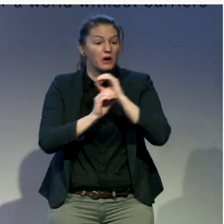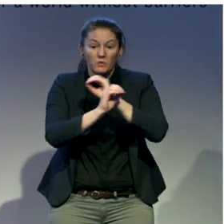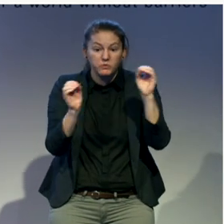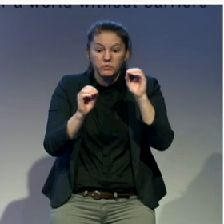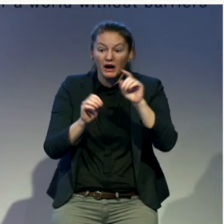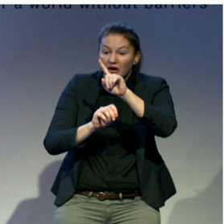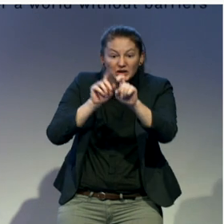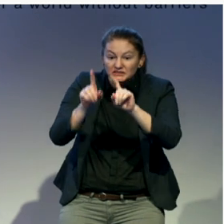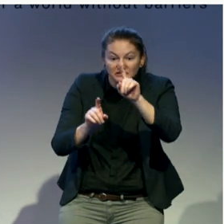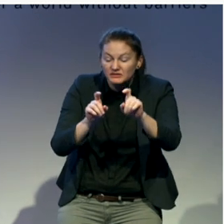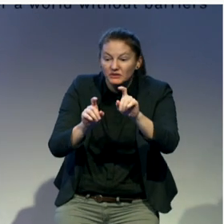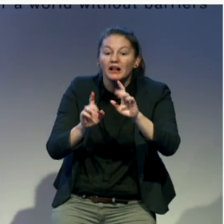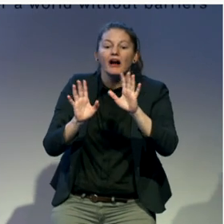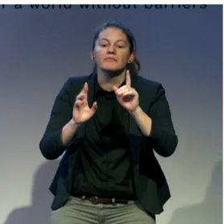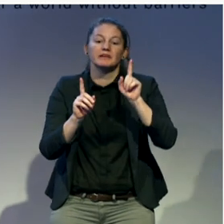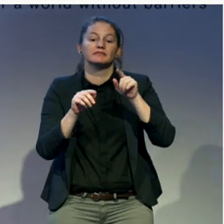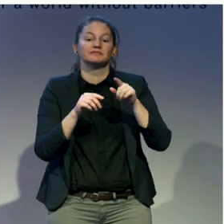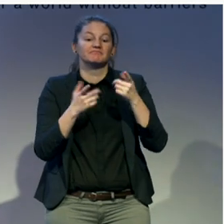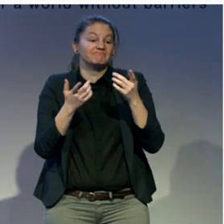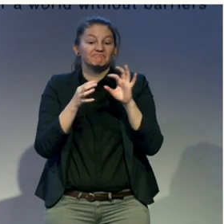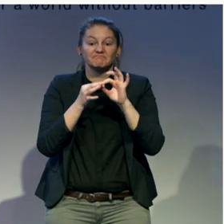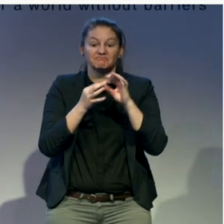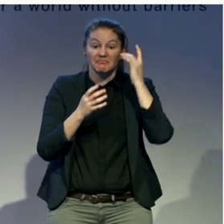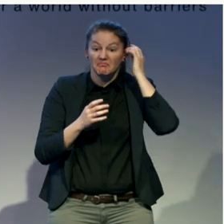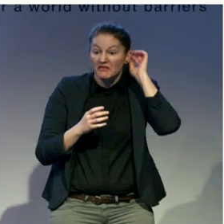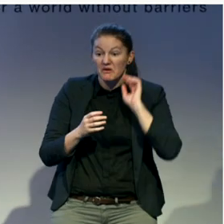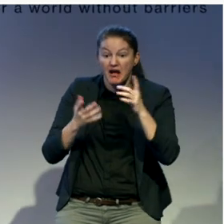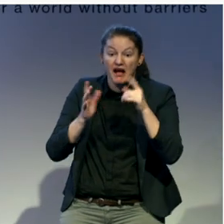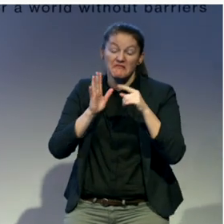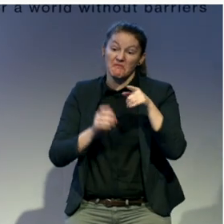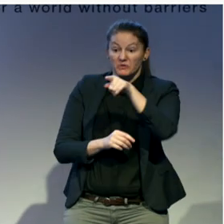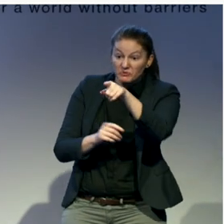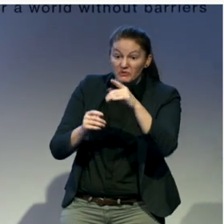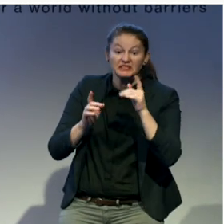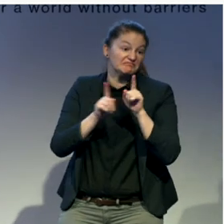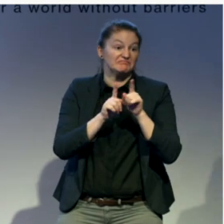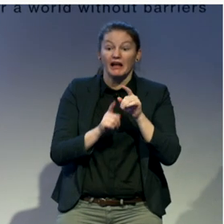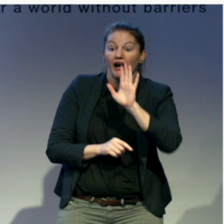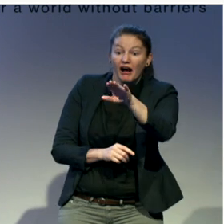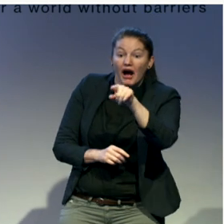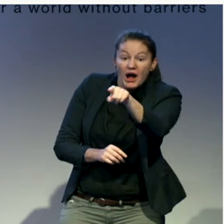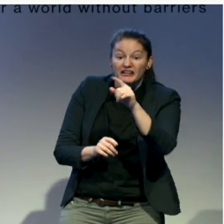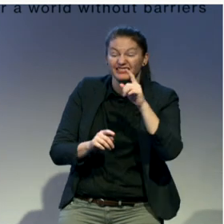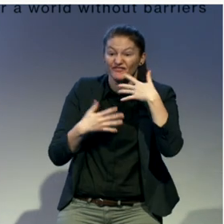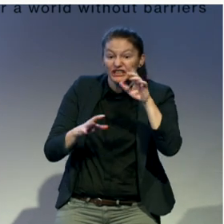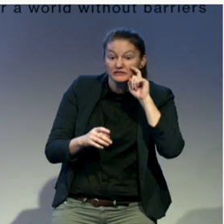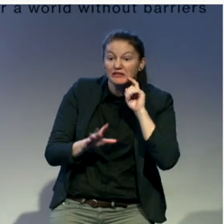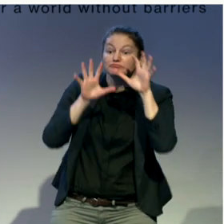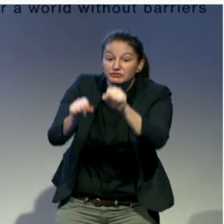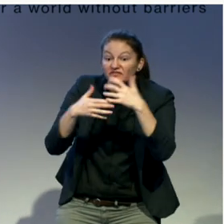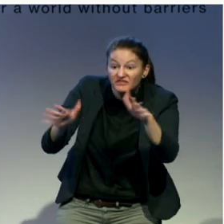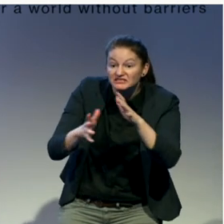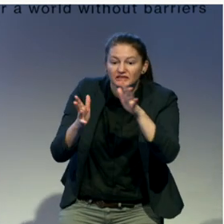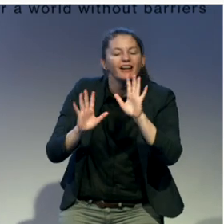lives, or if we should know something about their sexual history. And after you change the awareness of